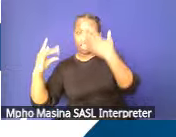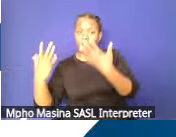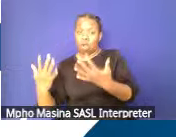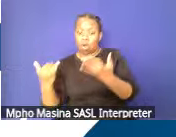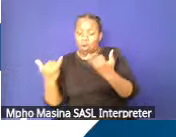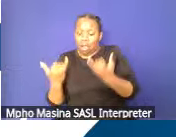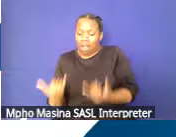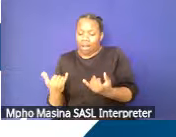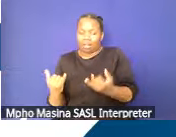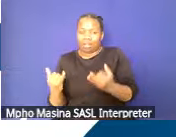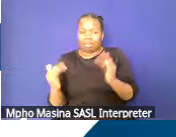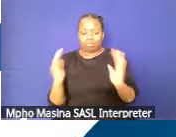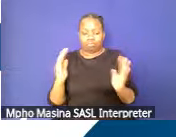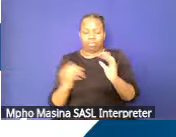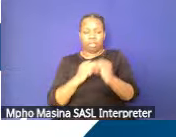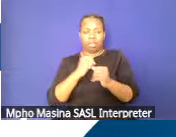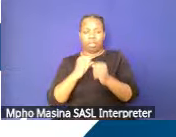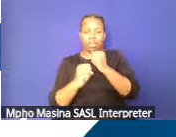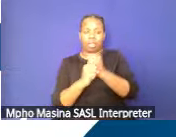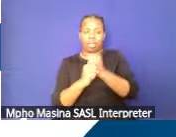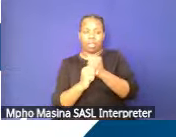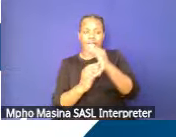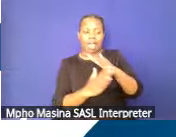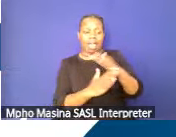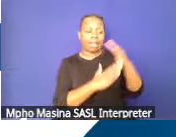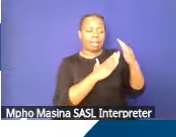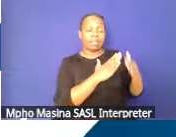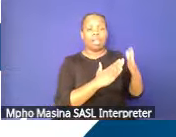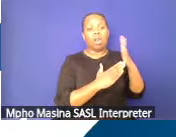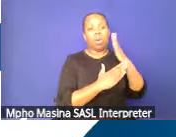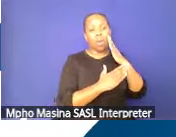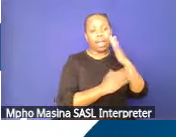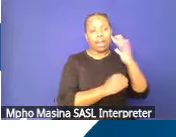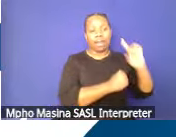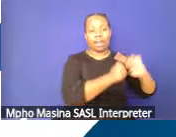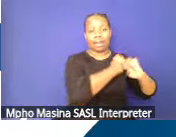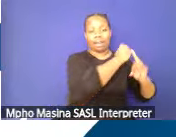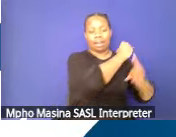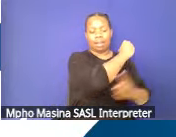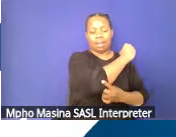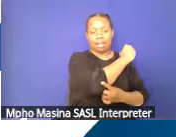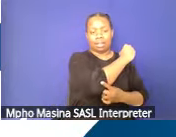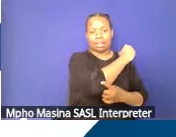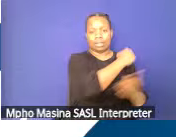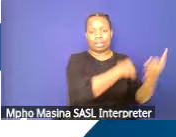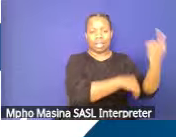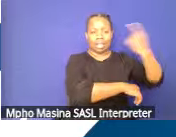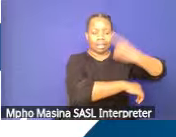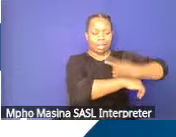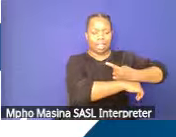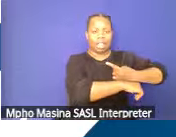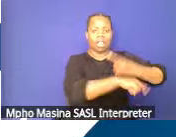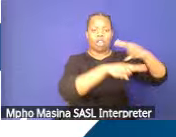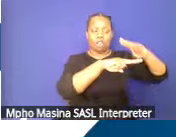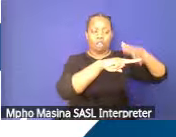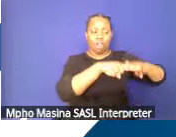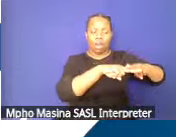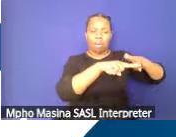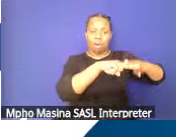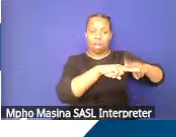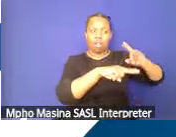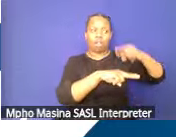year until the last day of February of the following